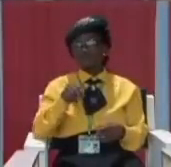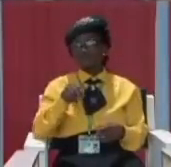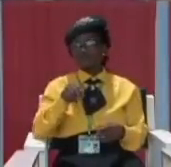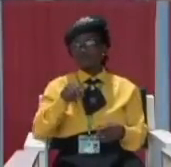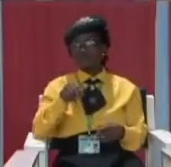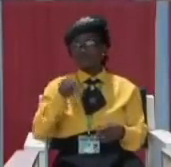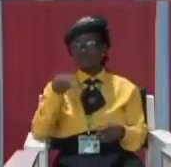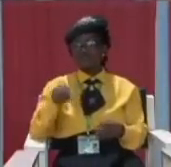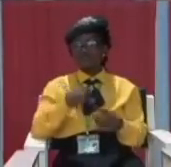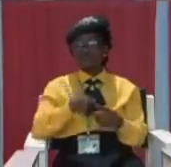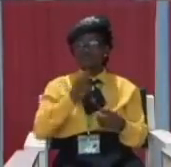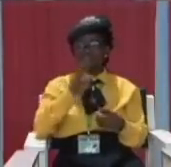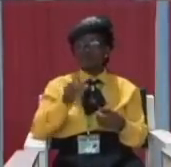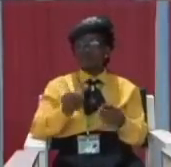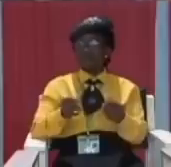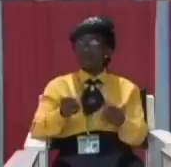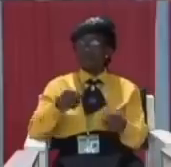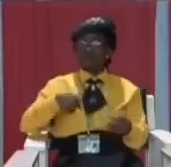And we went